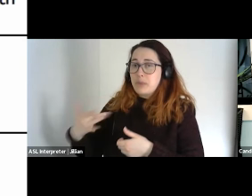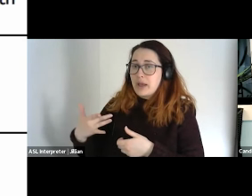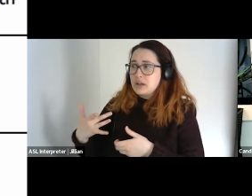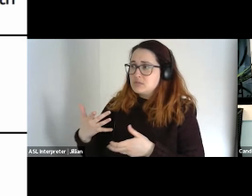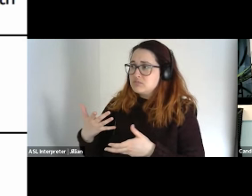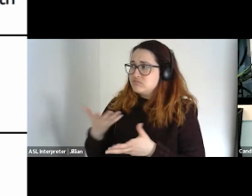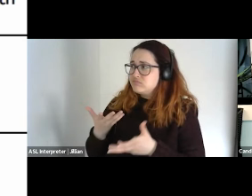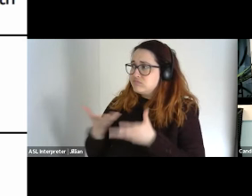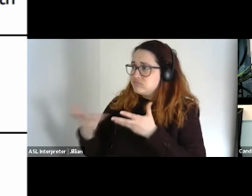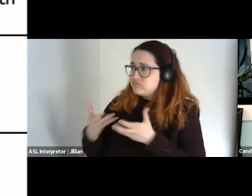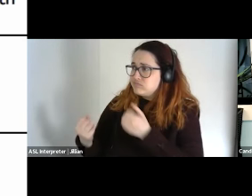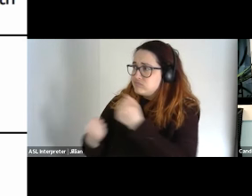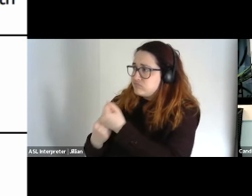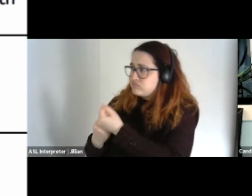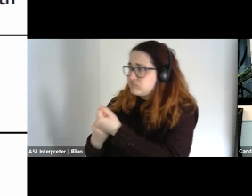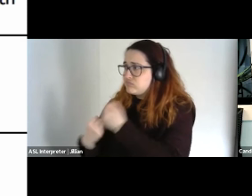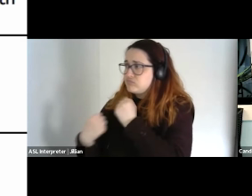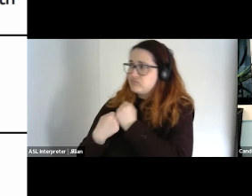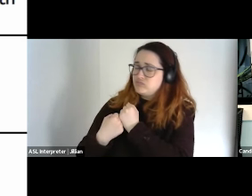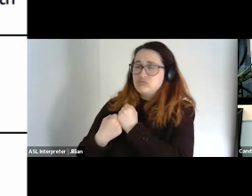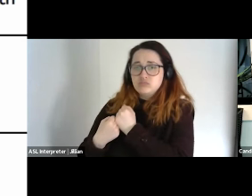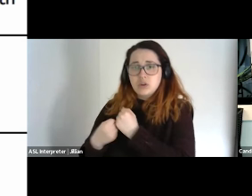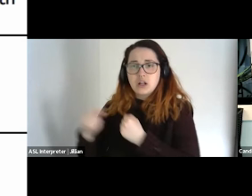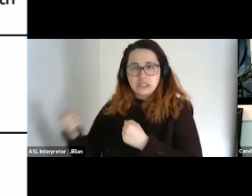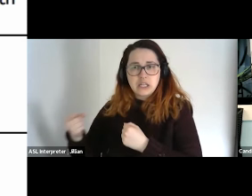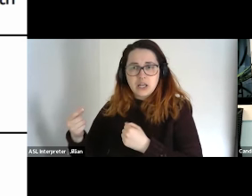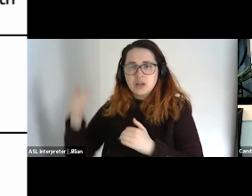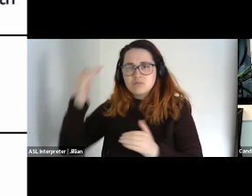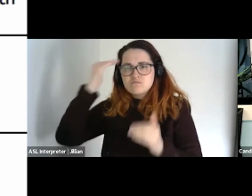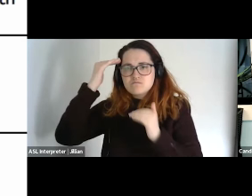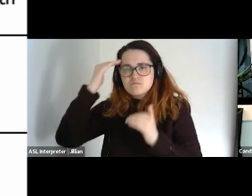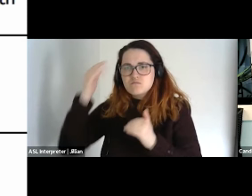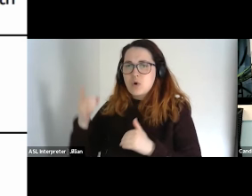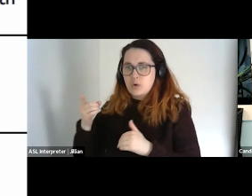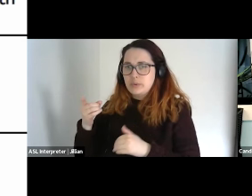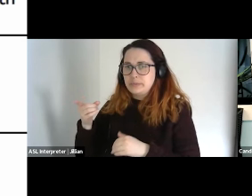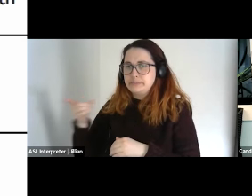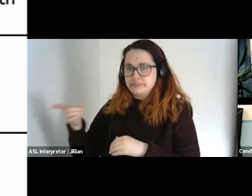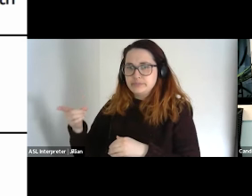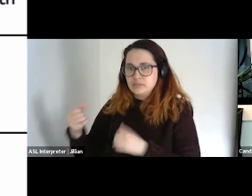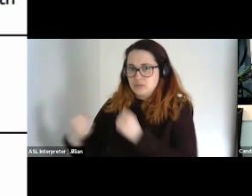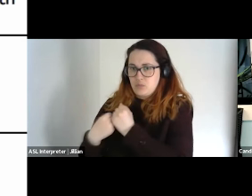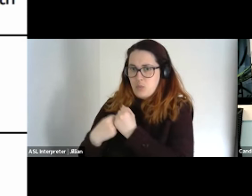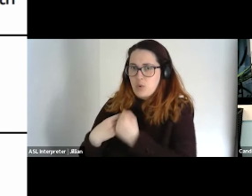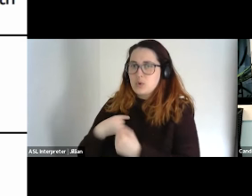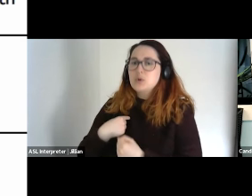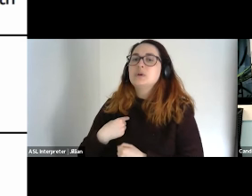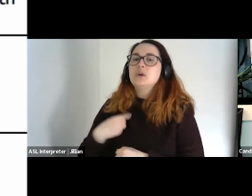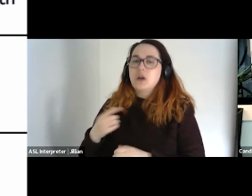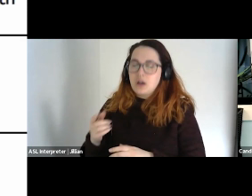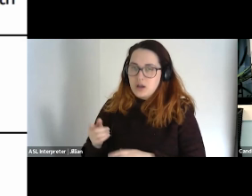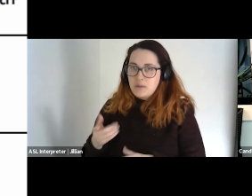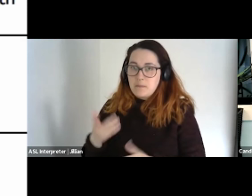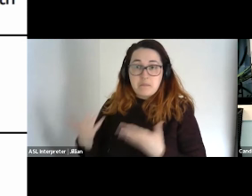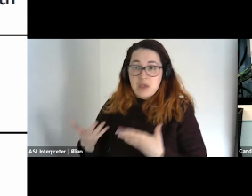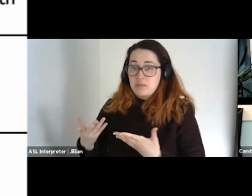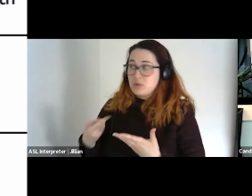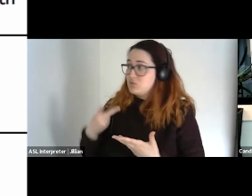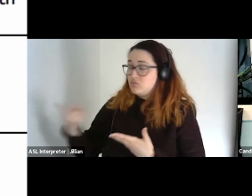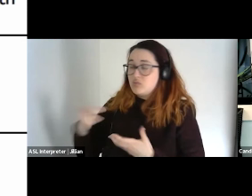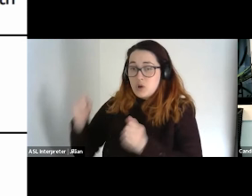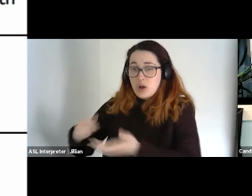supportive person for you, and they're well aware that they're that supportive person to you, you might want to unload this or unpack it with